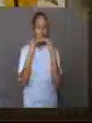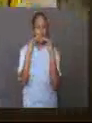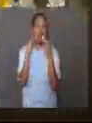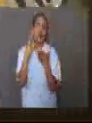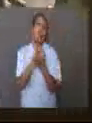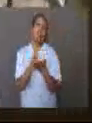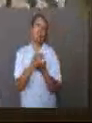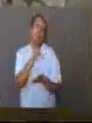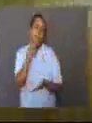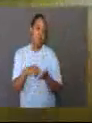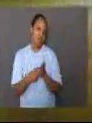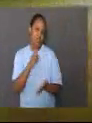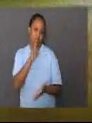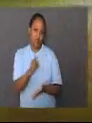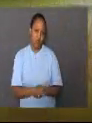unevenly distributed.